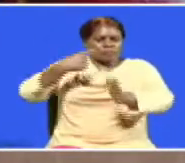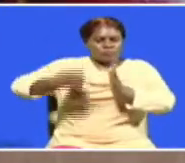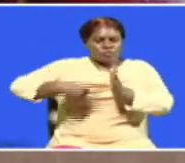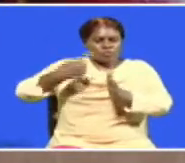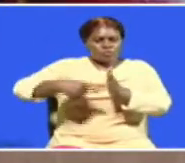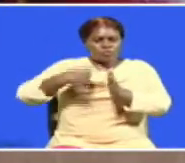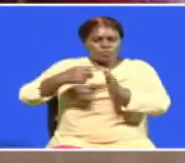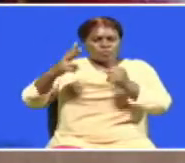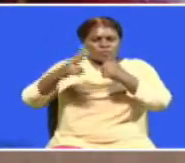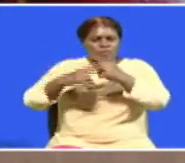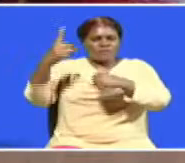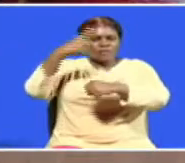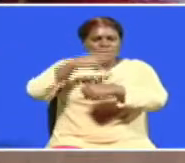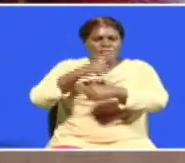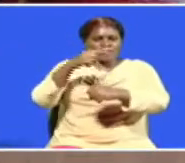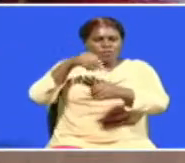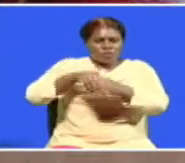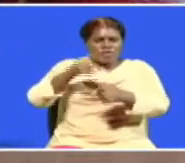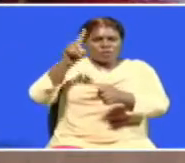cane 7 days a week.